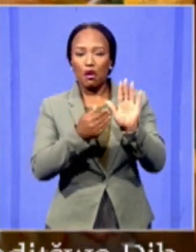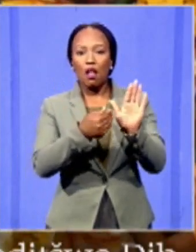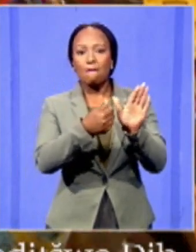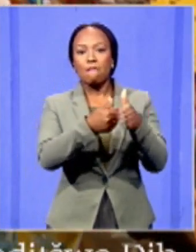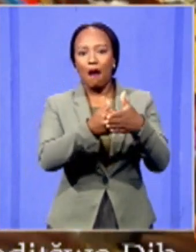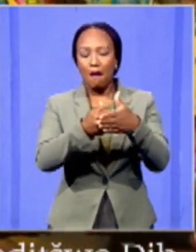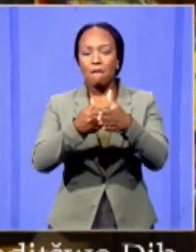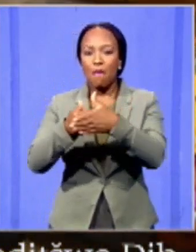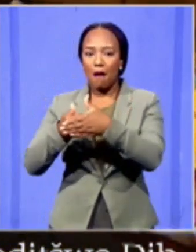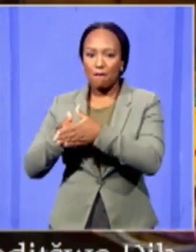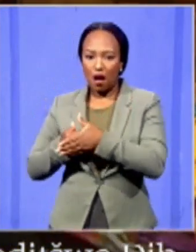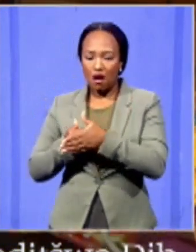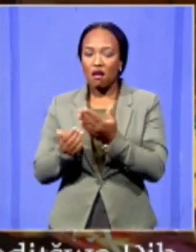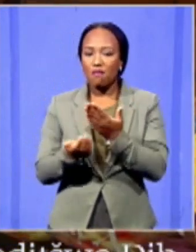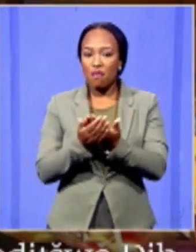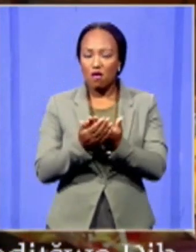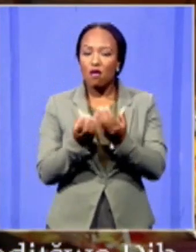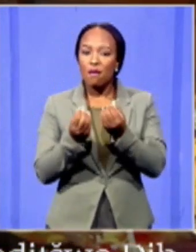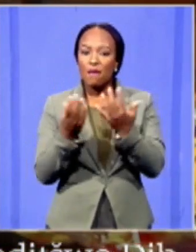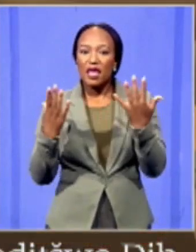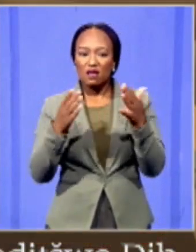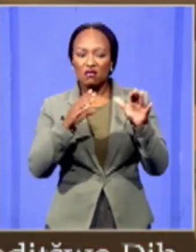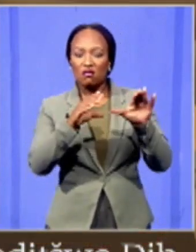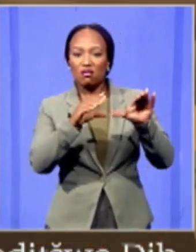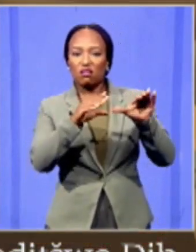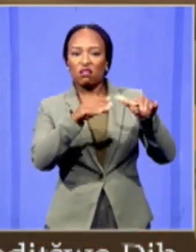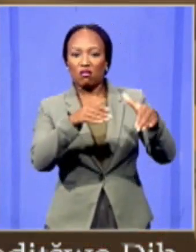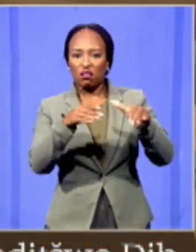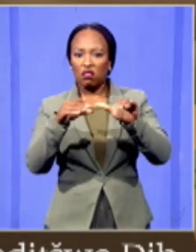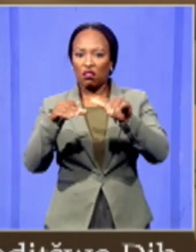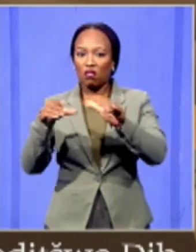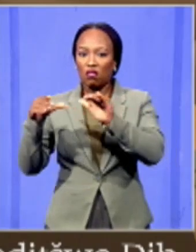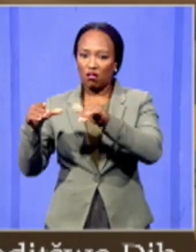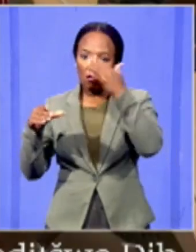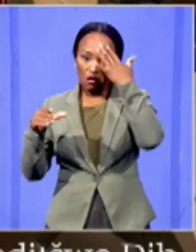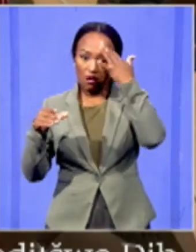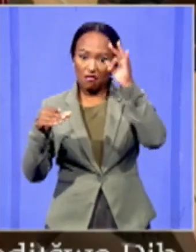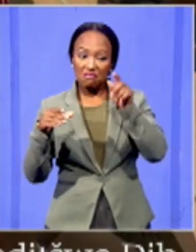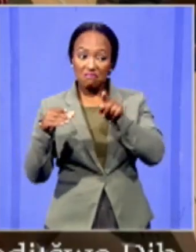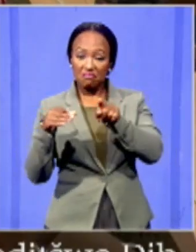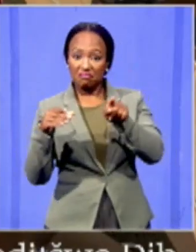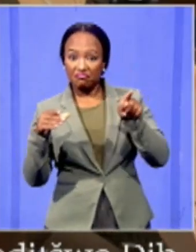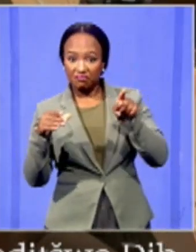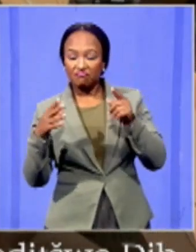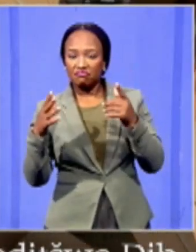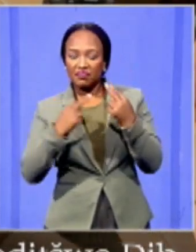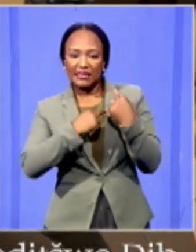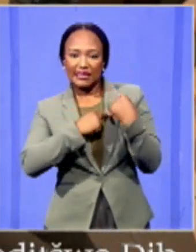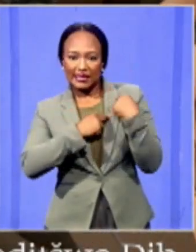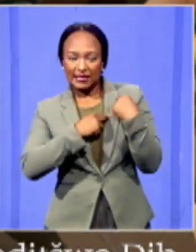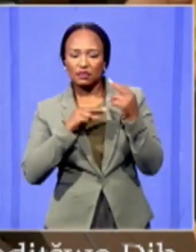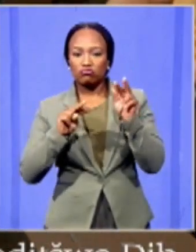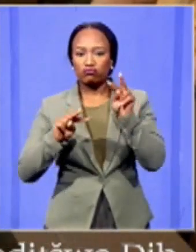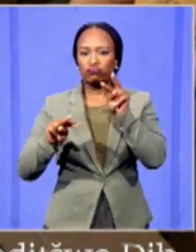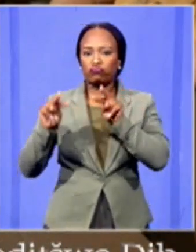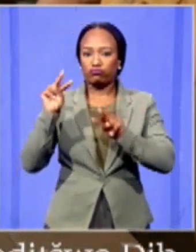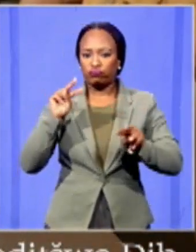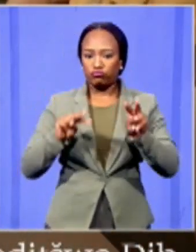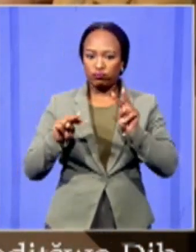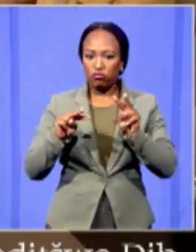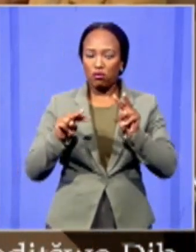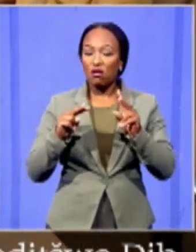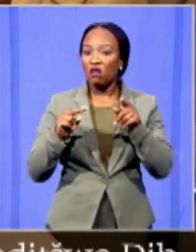eteletšego pele dihlopha tša go fapafapana tša mmušo tšeo di nago le maikarabelo a go hlokomela ditiragalo tša